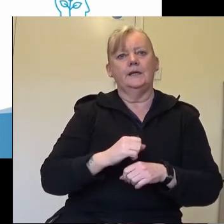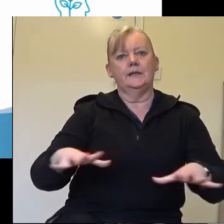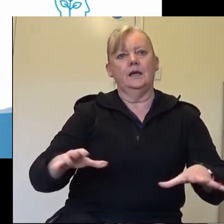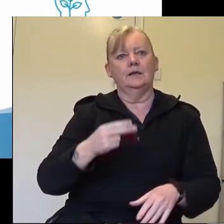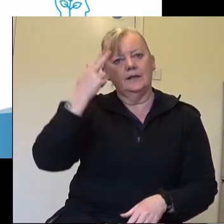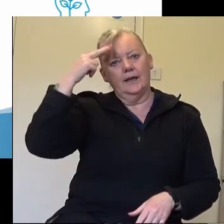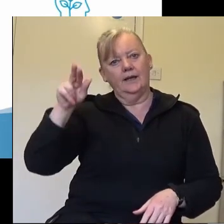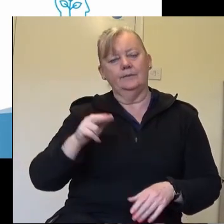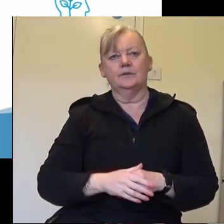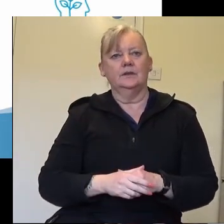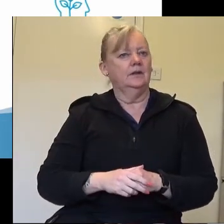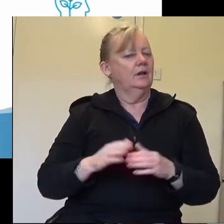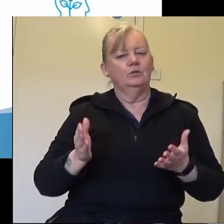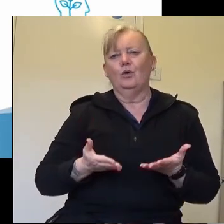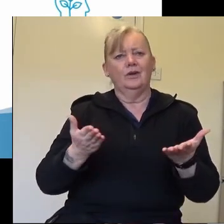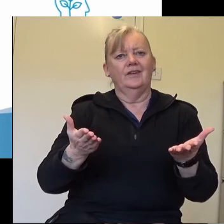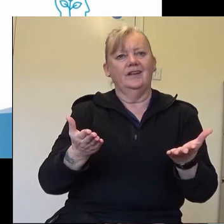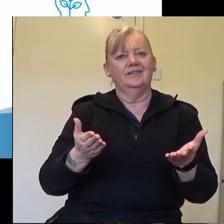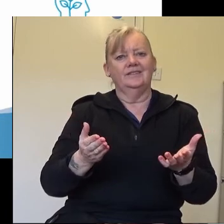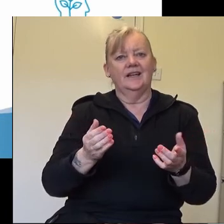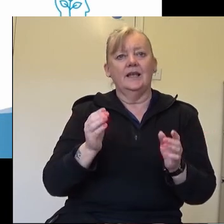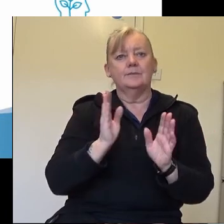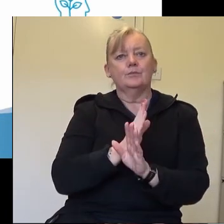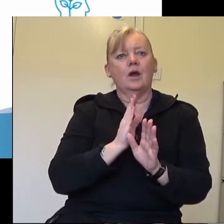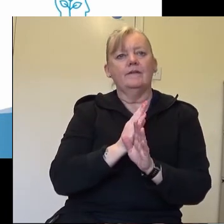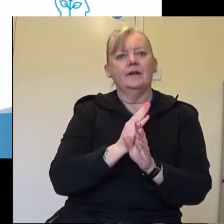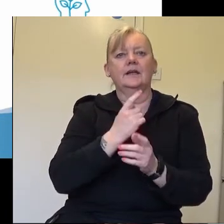media? What about the names they're using for their